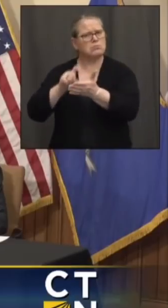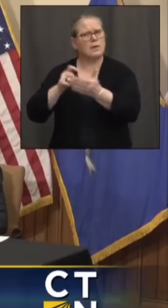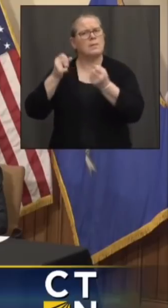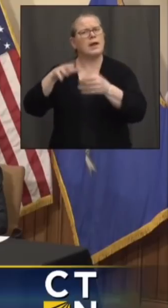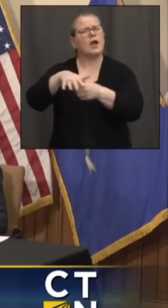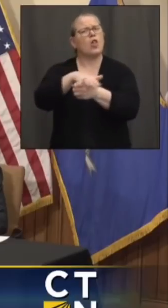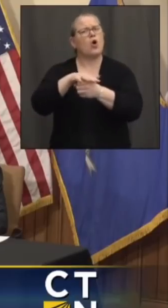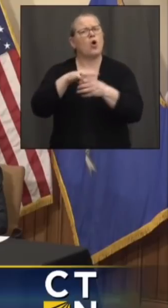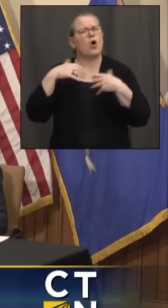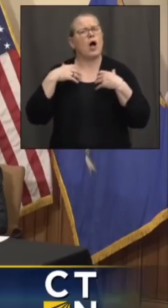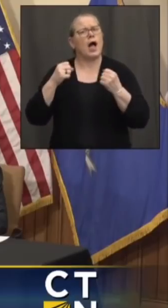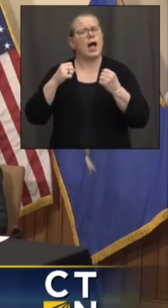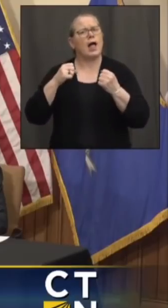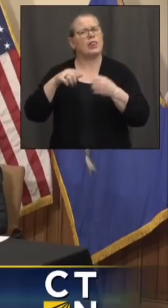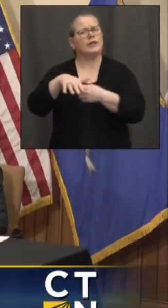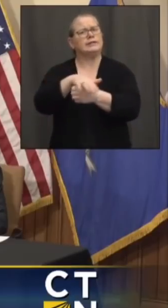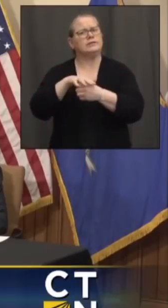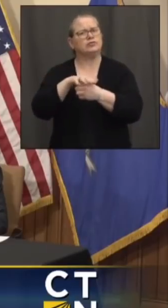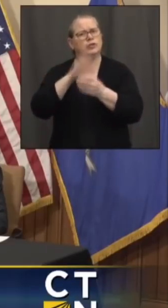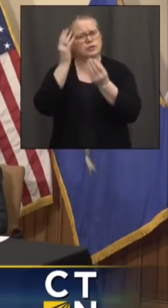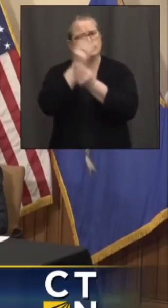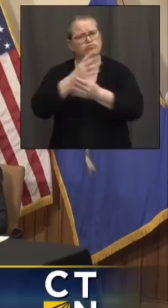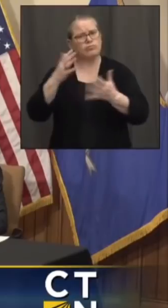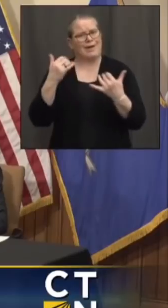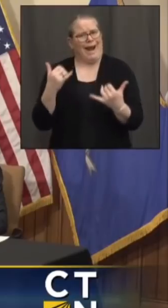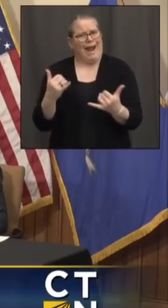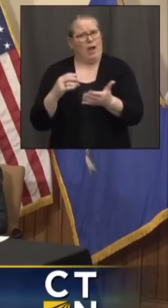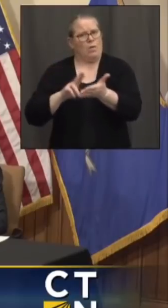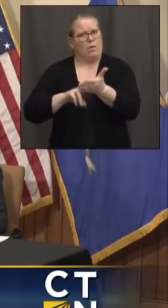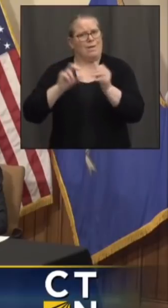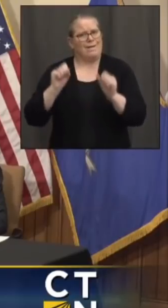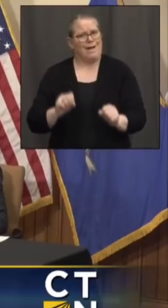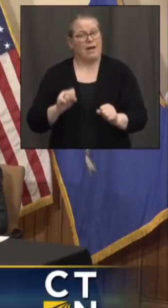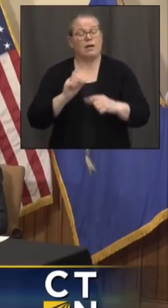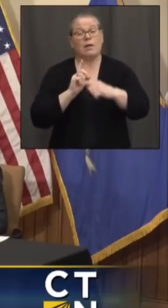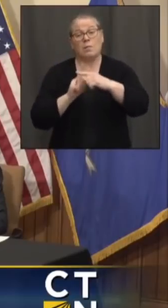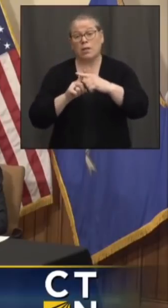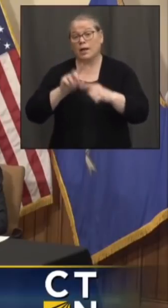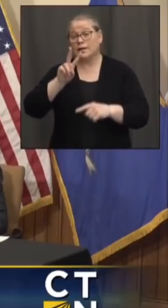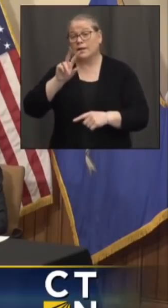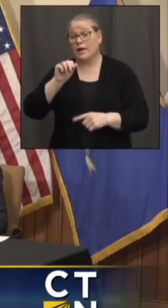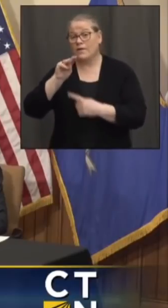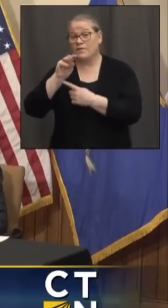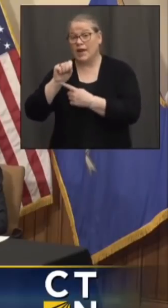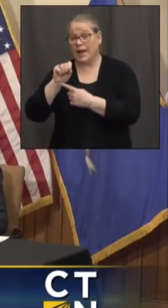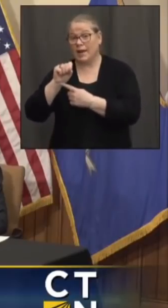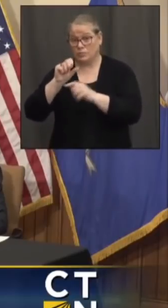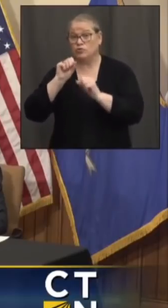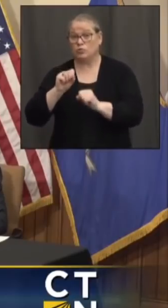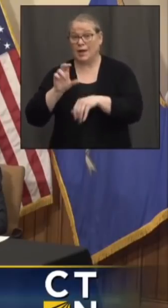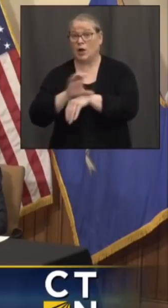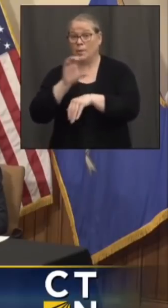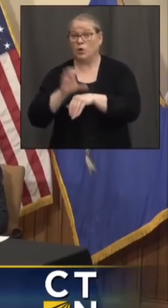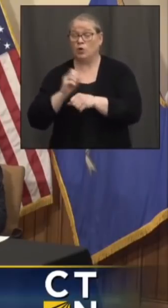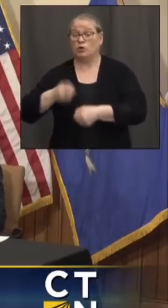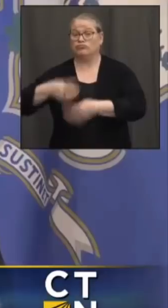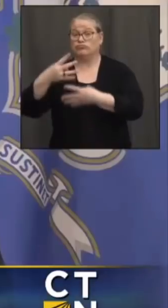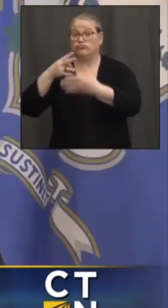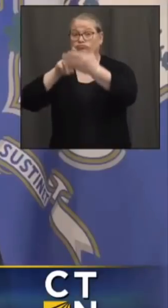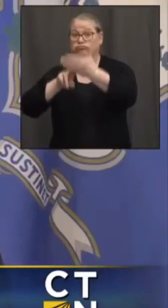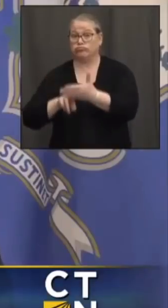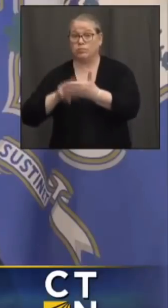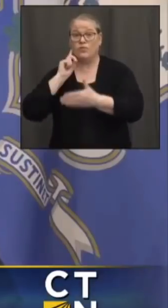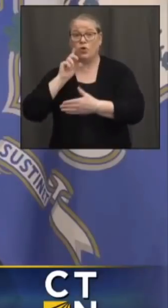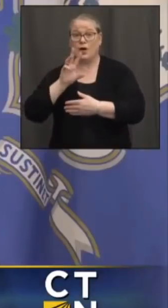that they can sign up now. And you can also sign up on the VAMS website as well, being 65 and older. Well, I think the